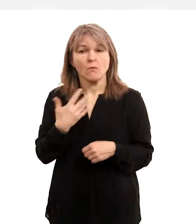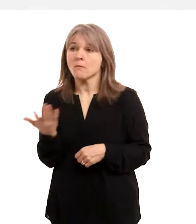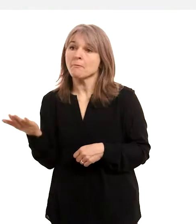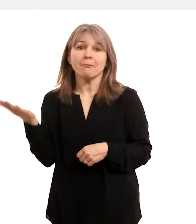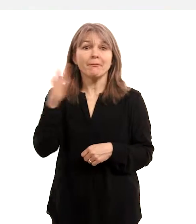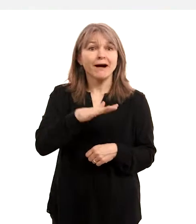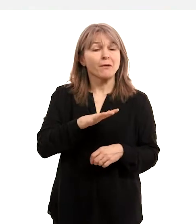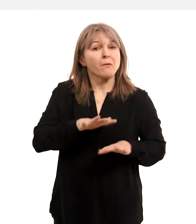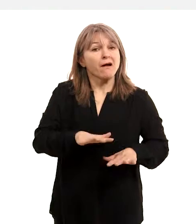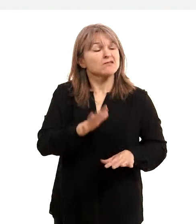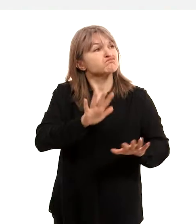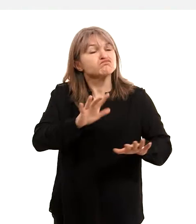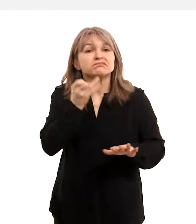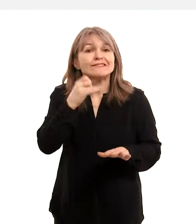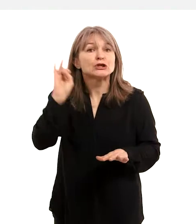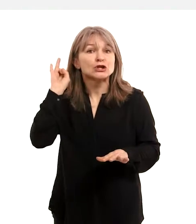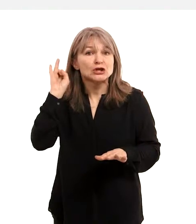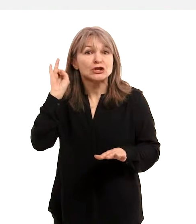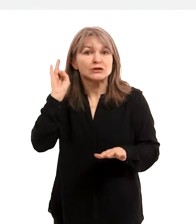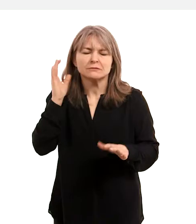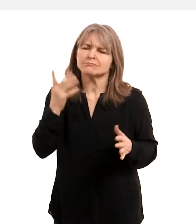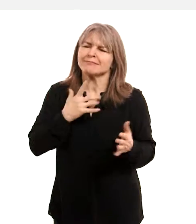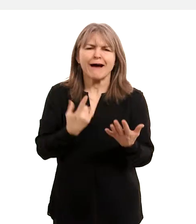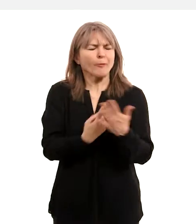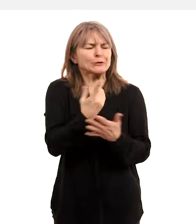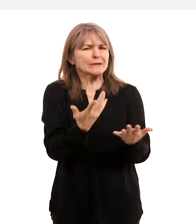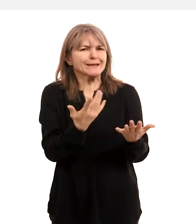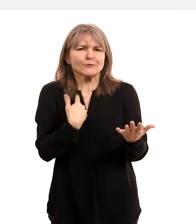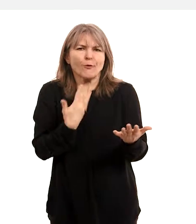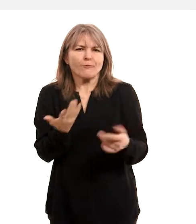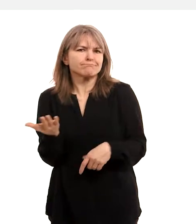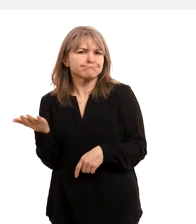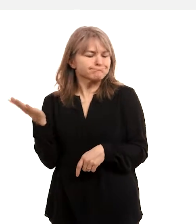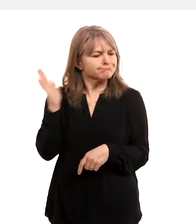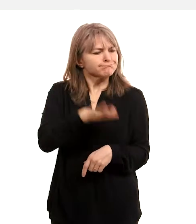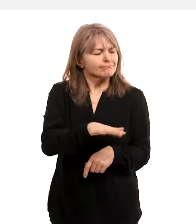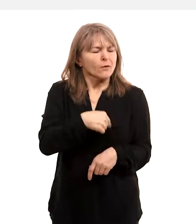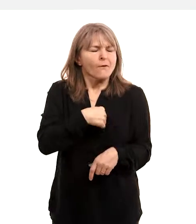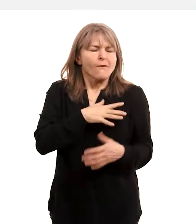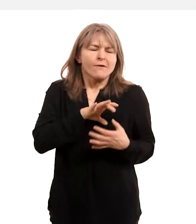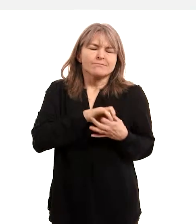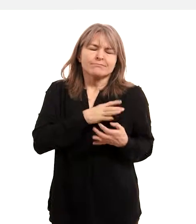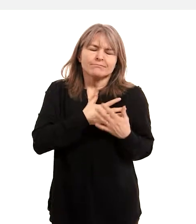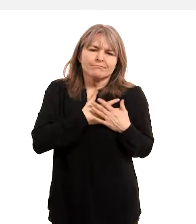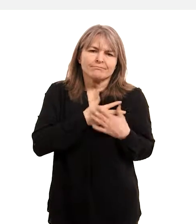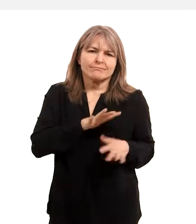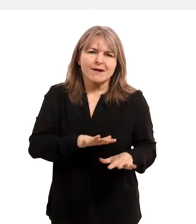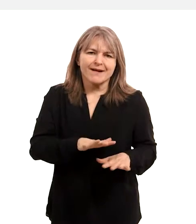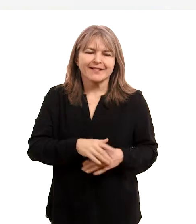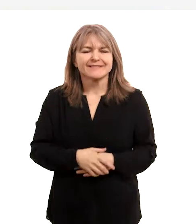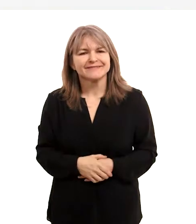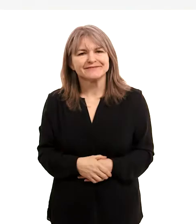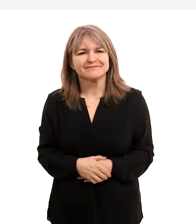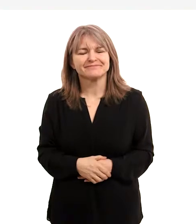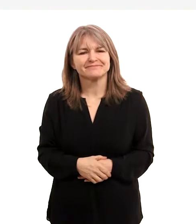I moved back to Wales about 7 years ago. There's an opportunity to move back, and that's where my heart's always been, in